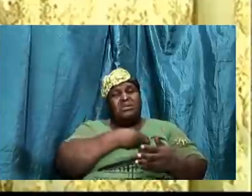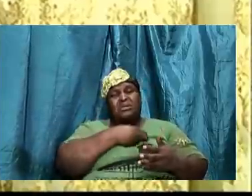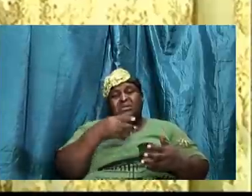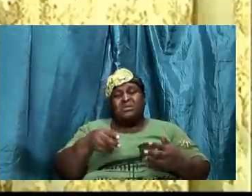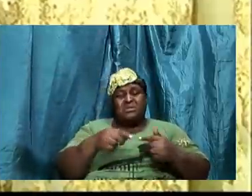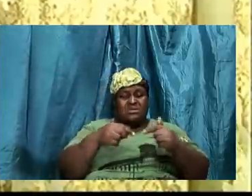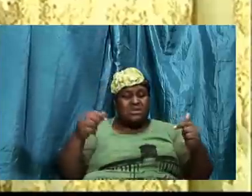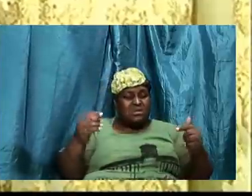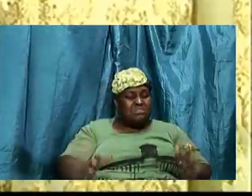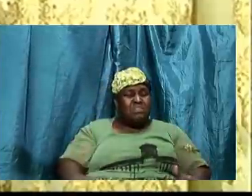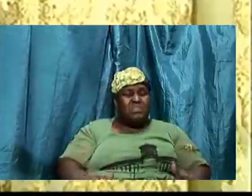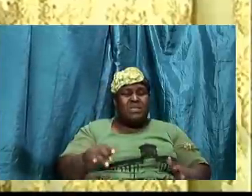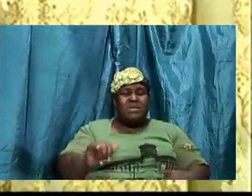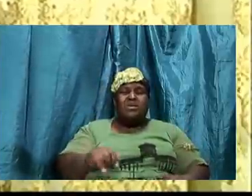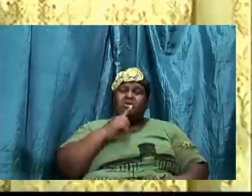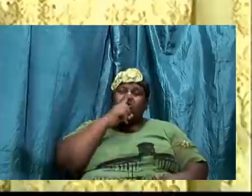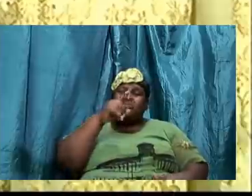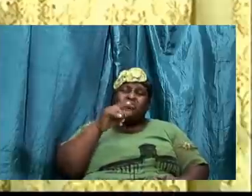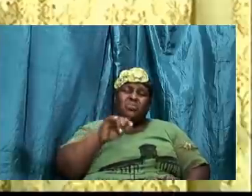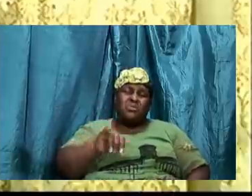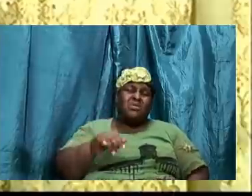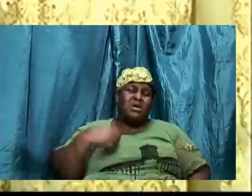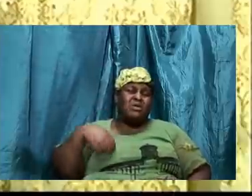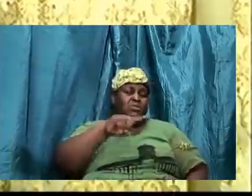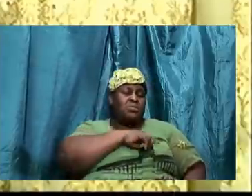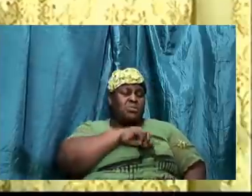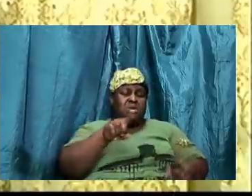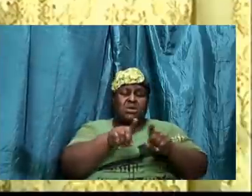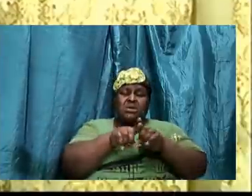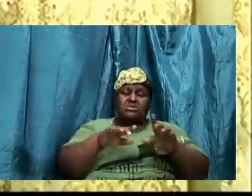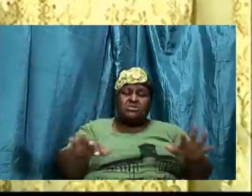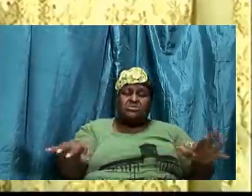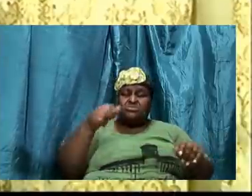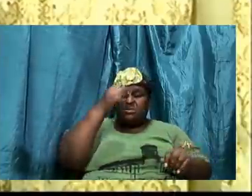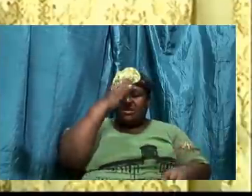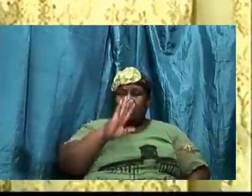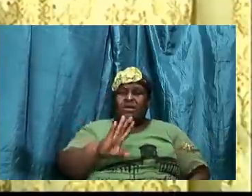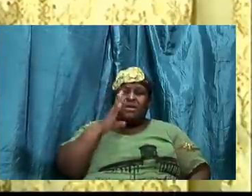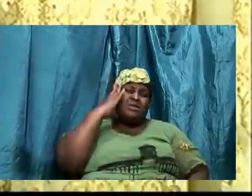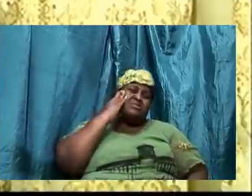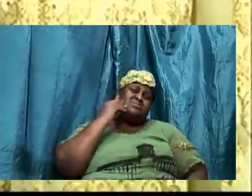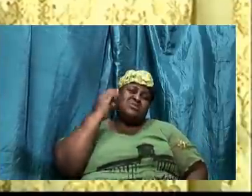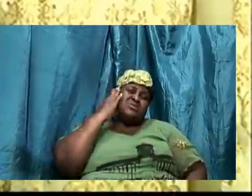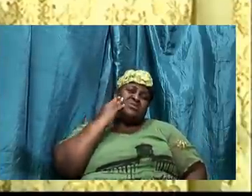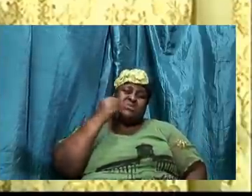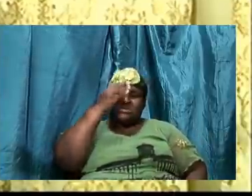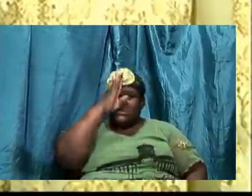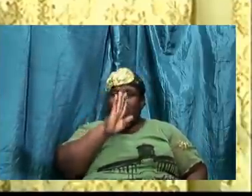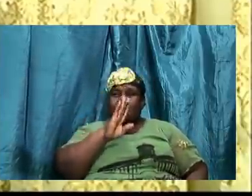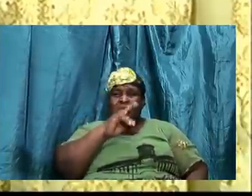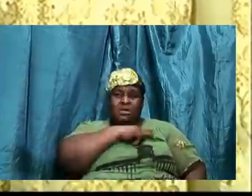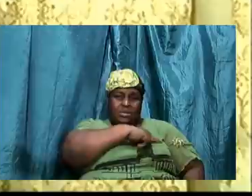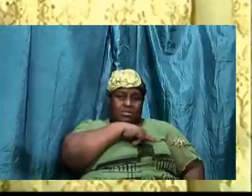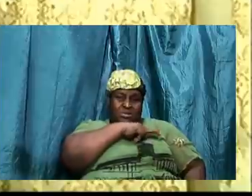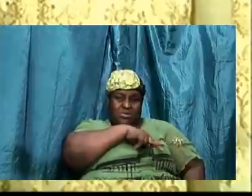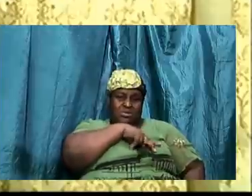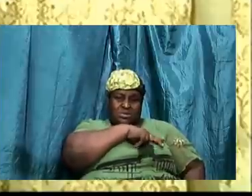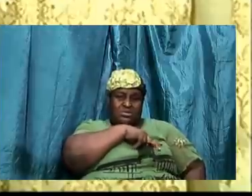And the fact that we, as children of God, have experienced God in a personal way, we